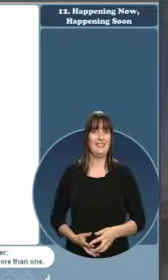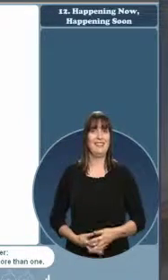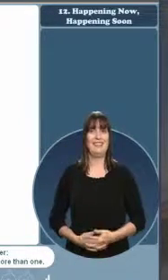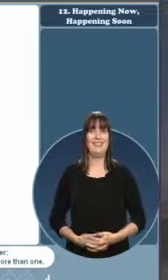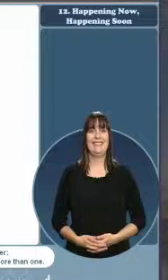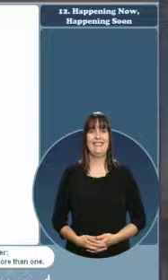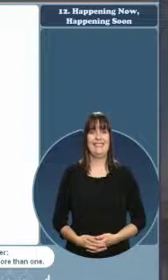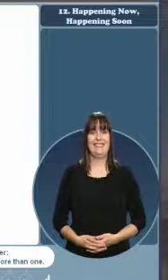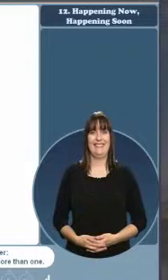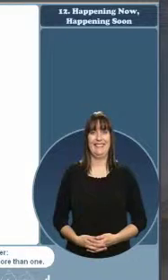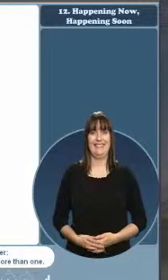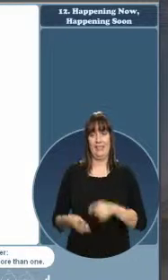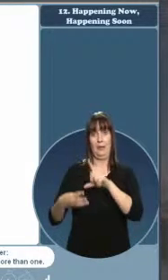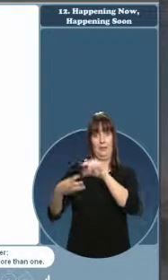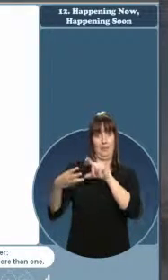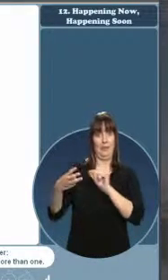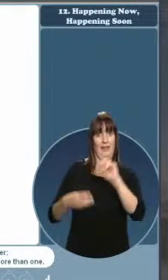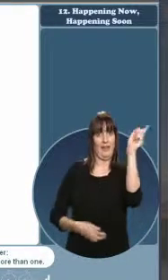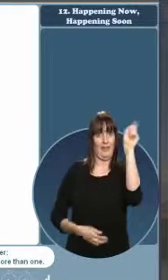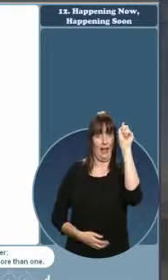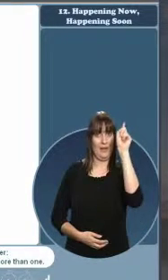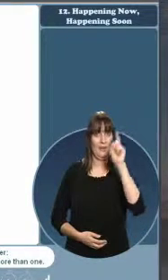or a combination of these.